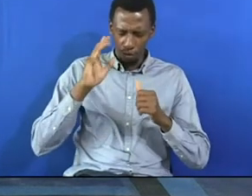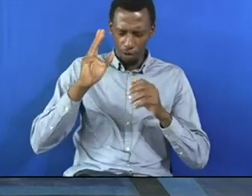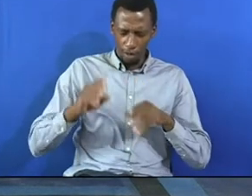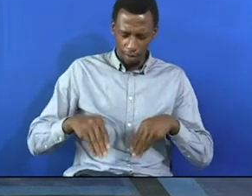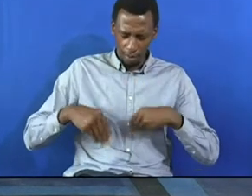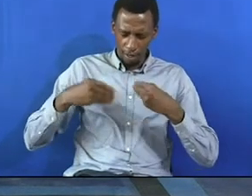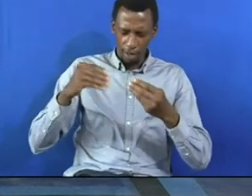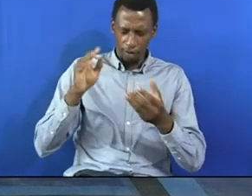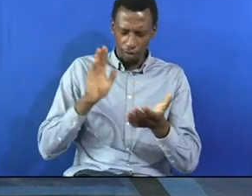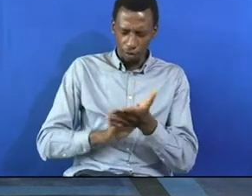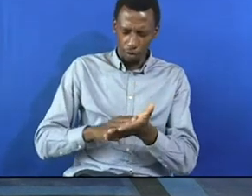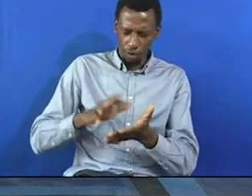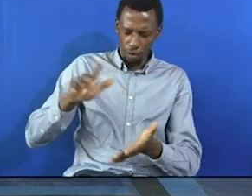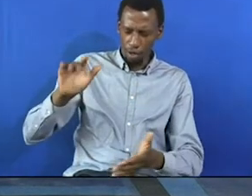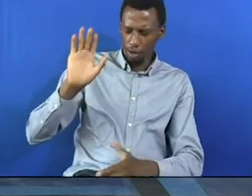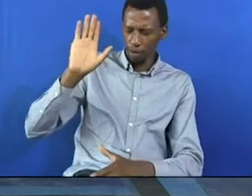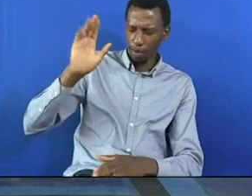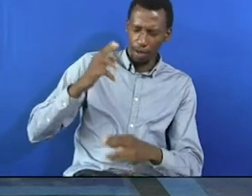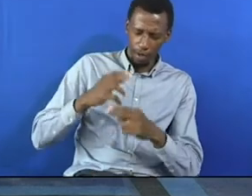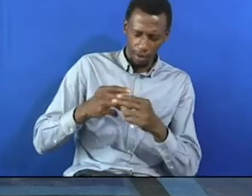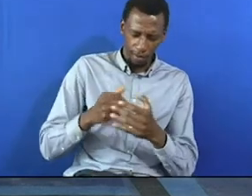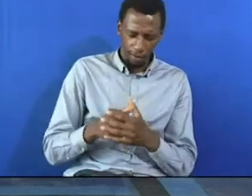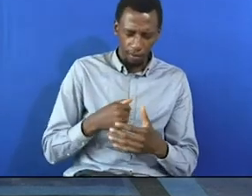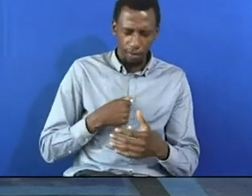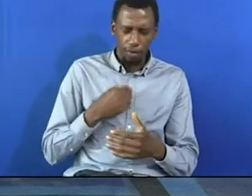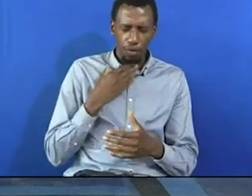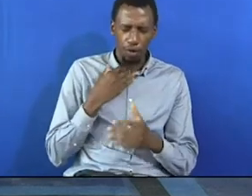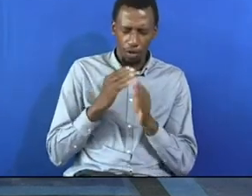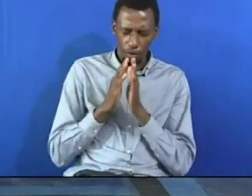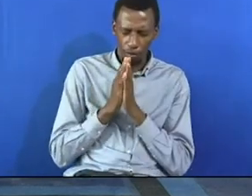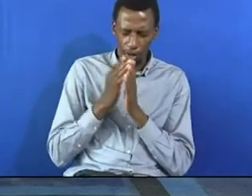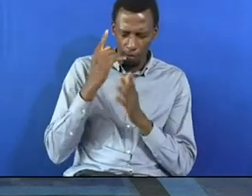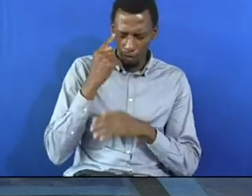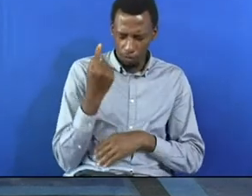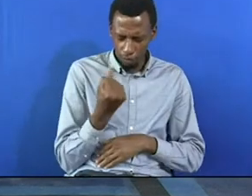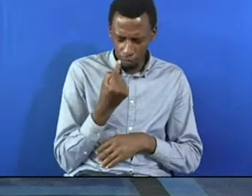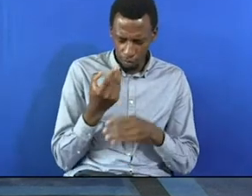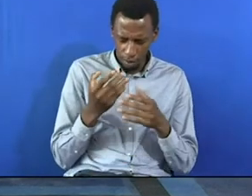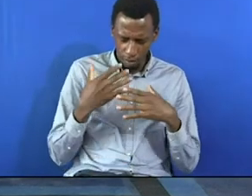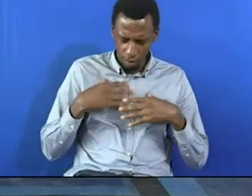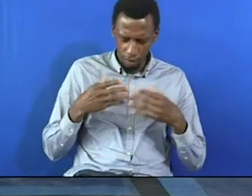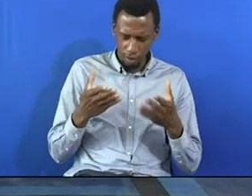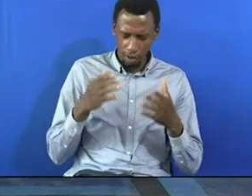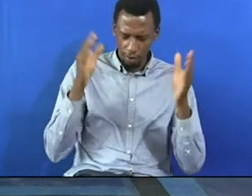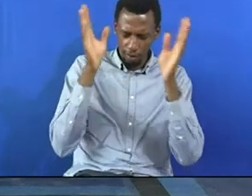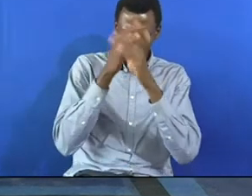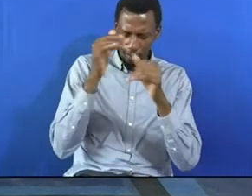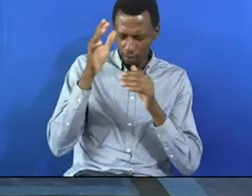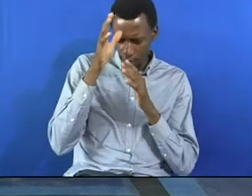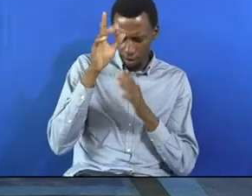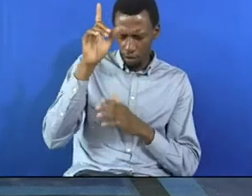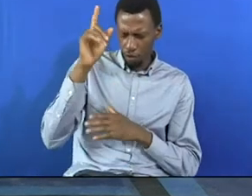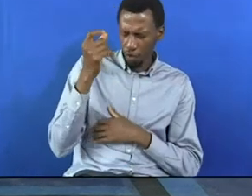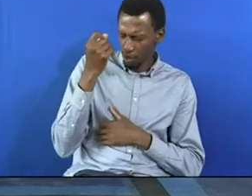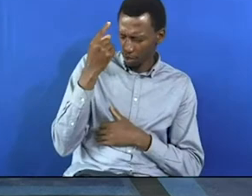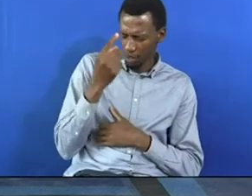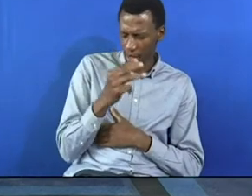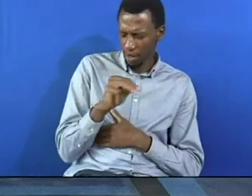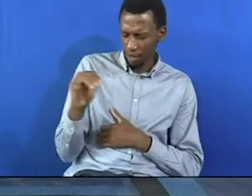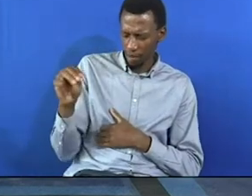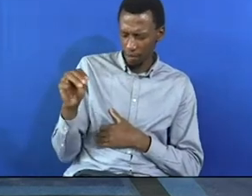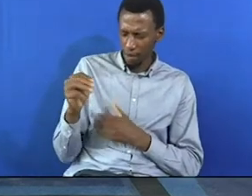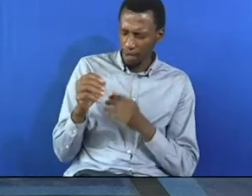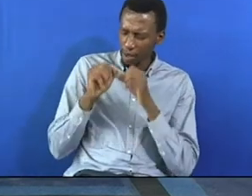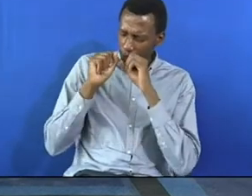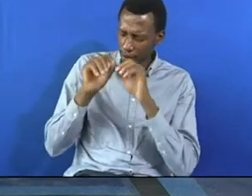name. I want to pray for single people, dear Heavenly Father, that you understand them, bless them,